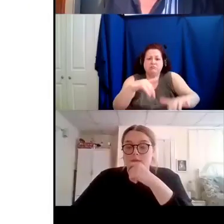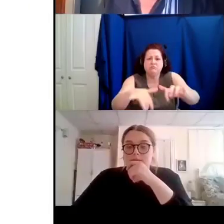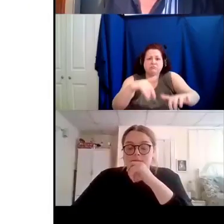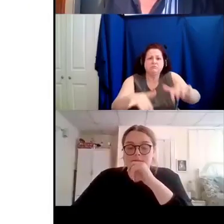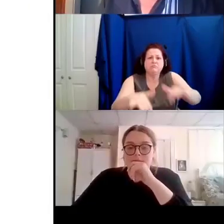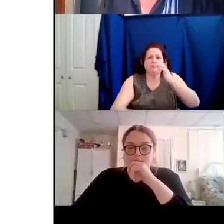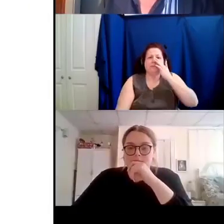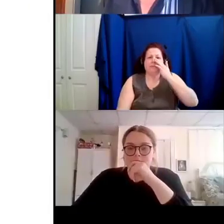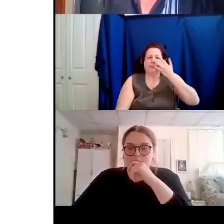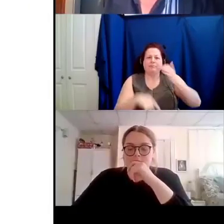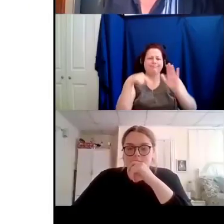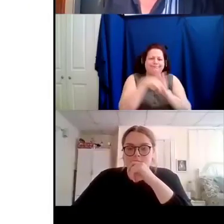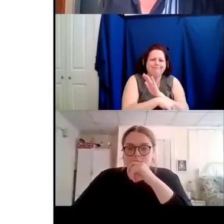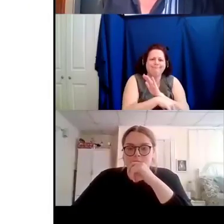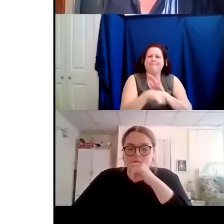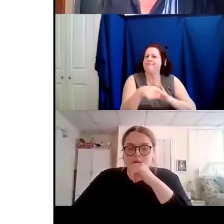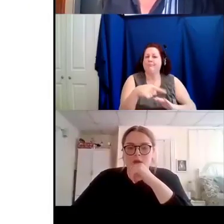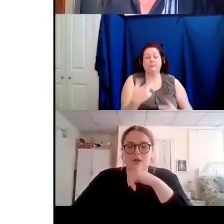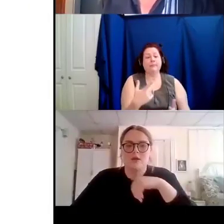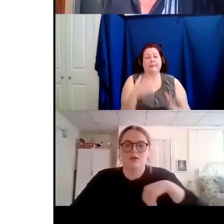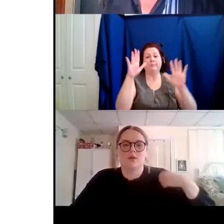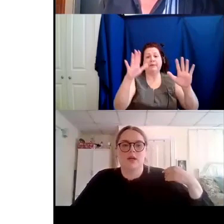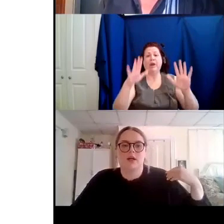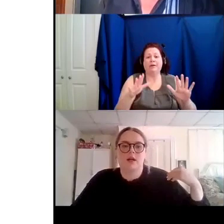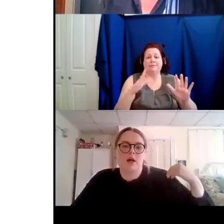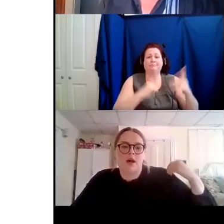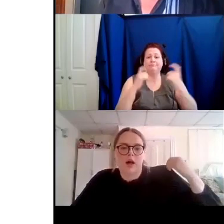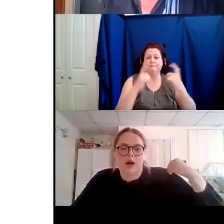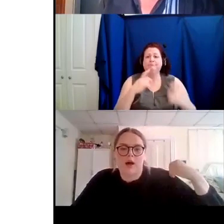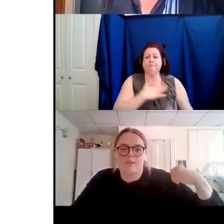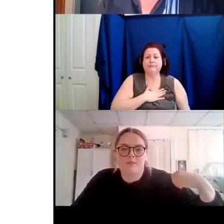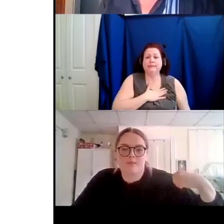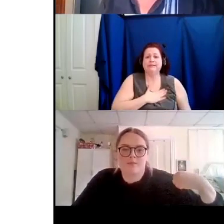like to drill down on that, that would be really terrific. Sure.